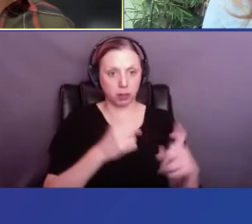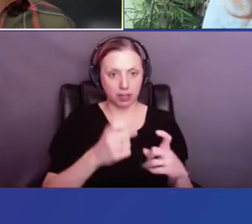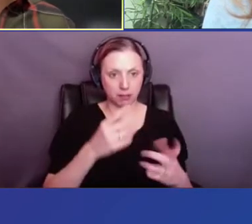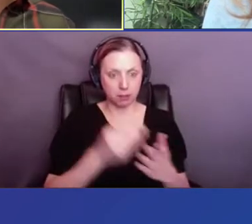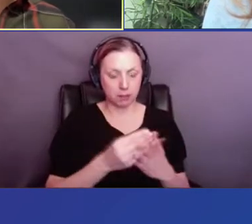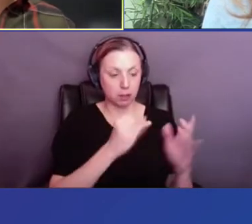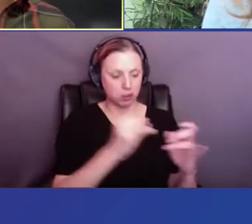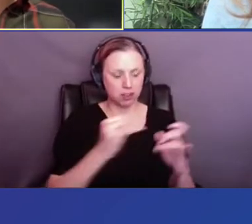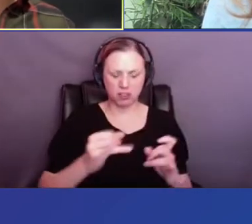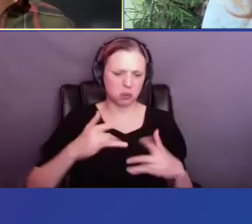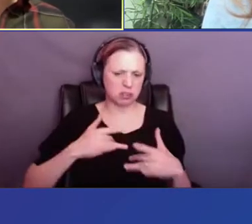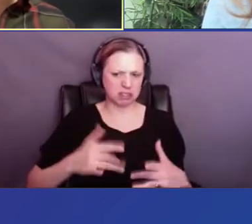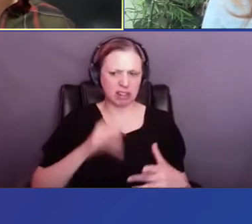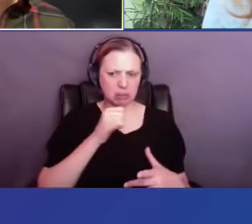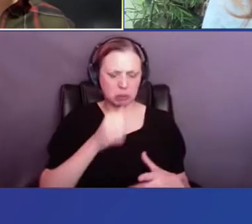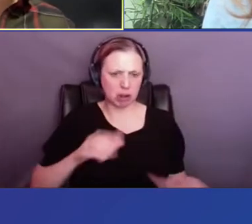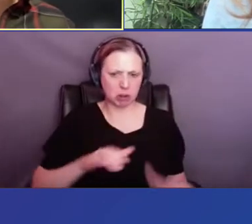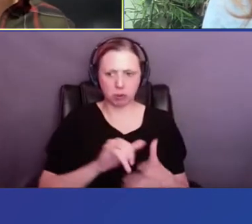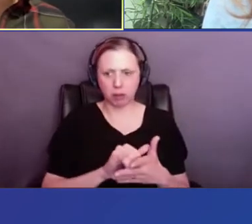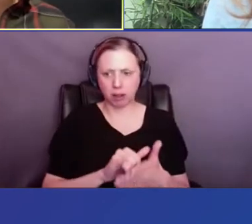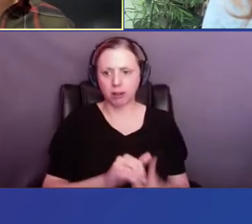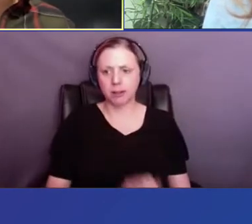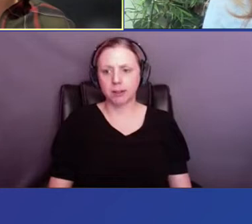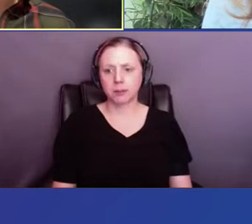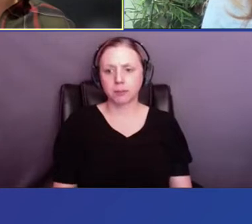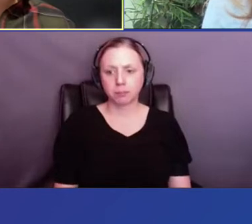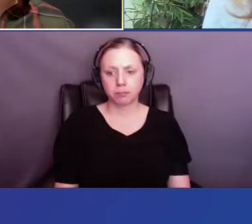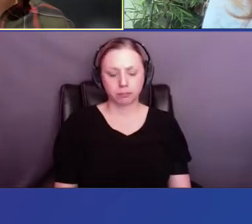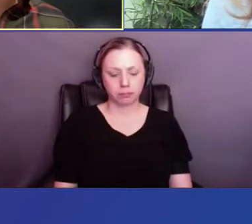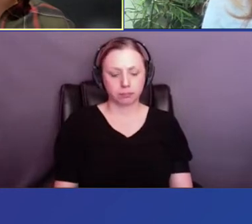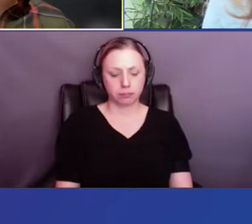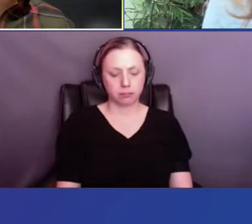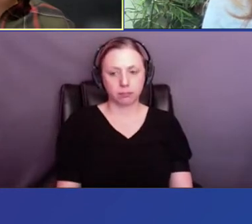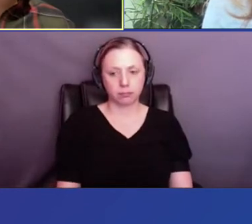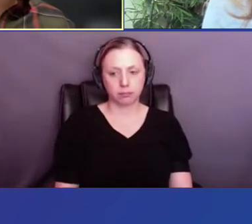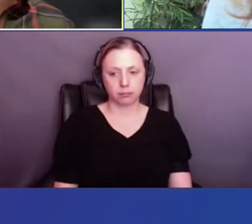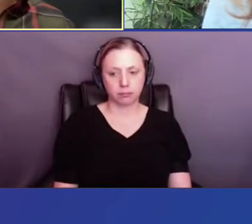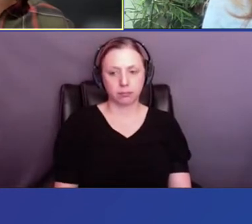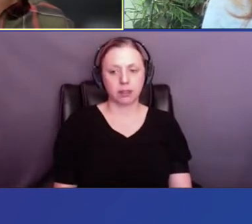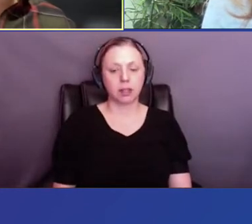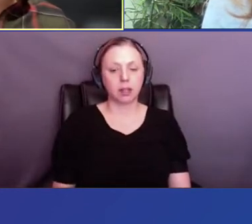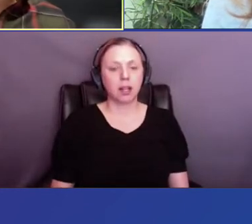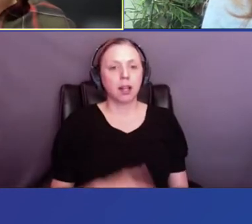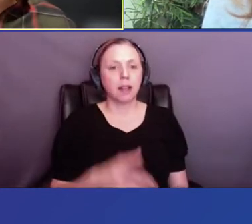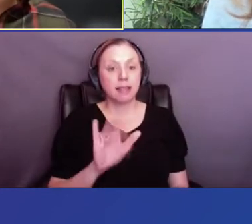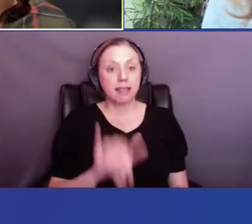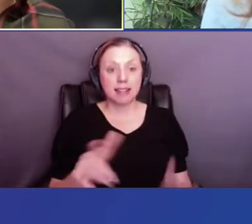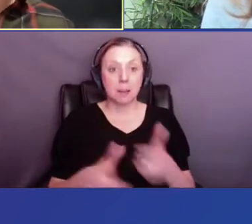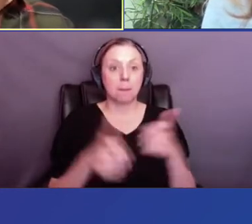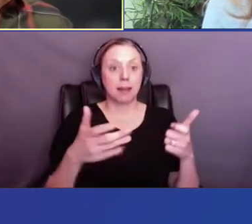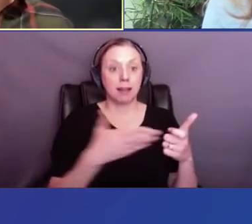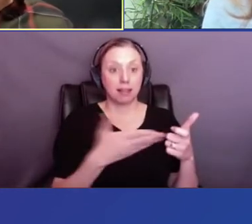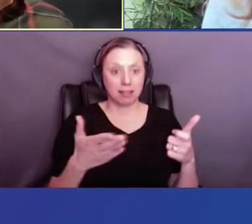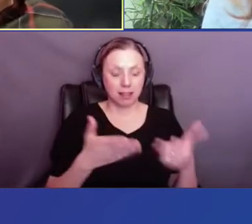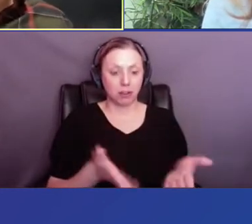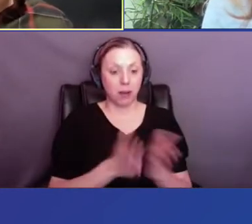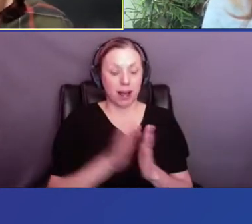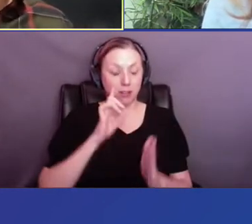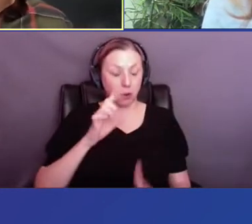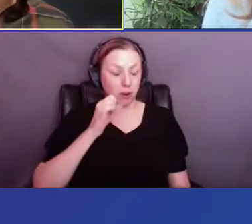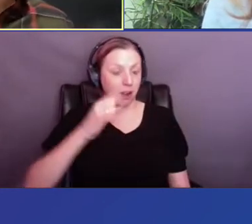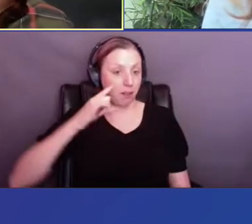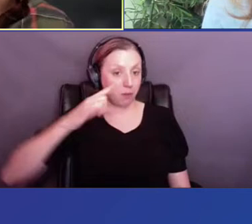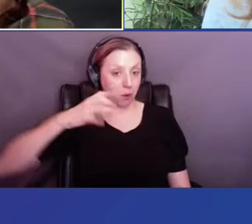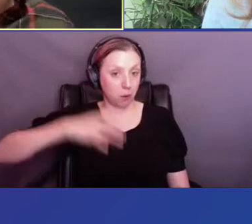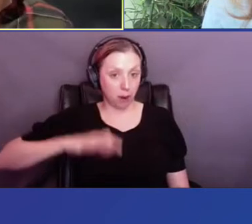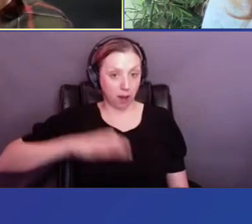do. And that's a huge thing, I think, to ask of your nonprofit, to put its mission aside. Like, that's what you do. That's